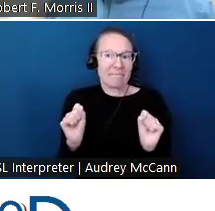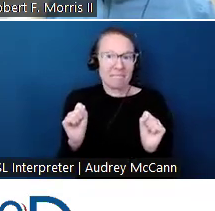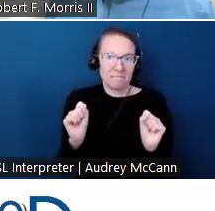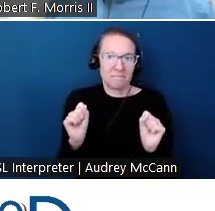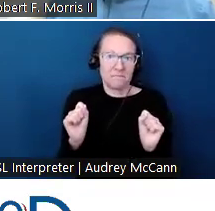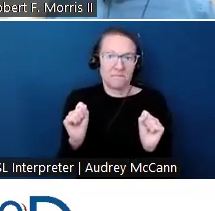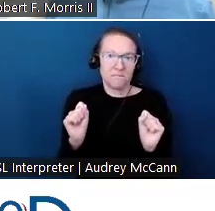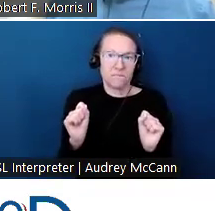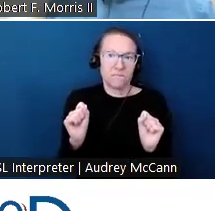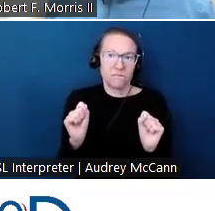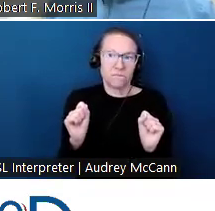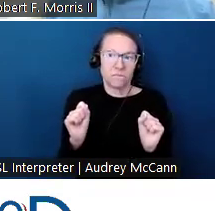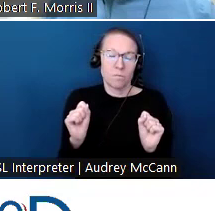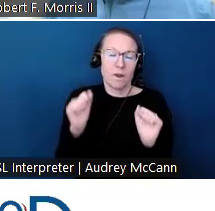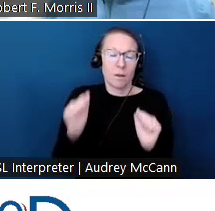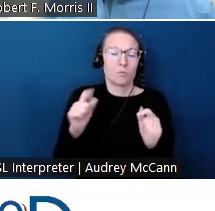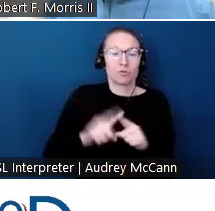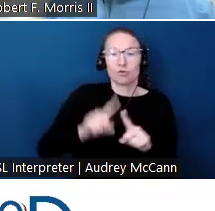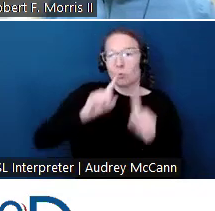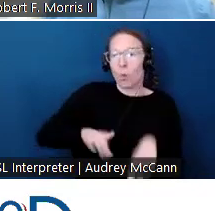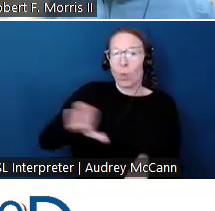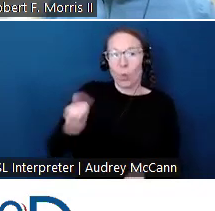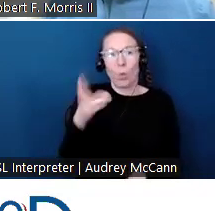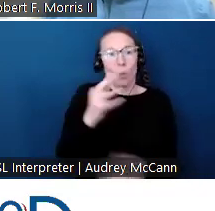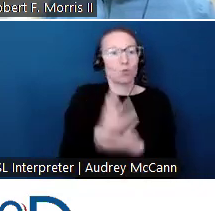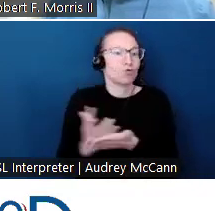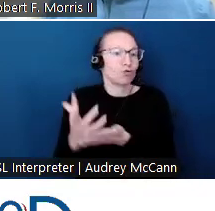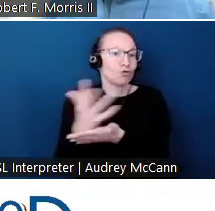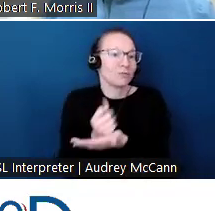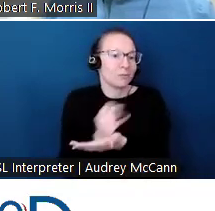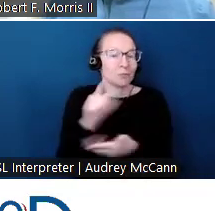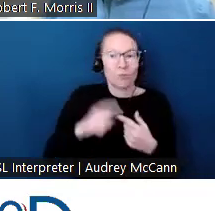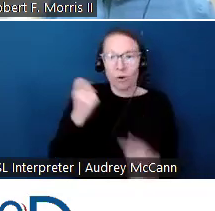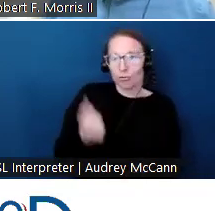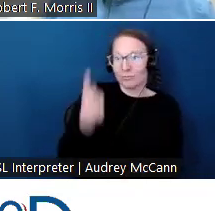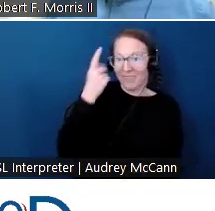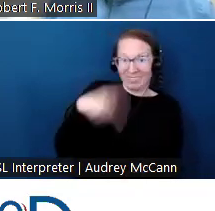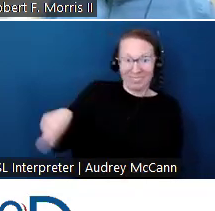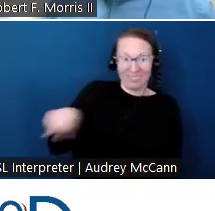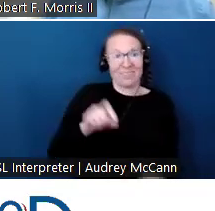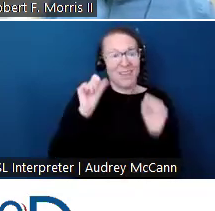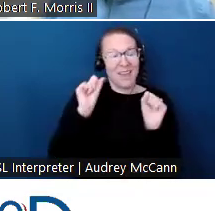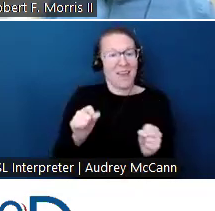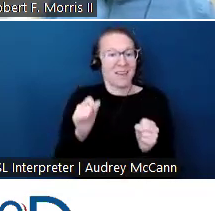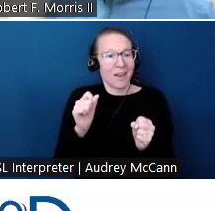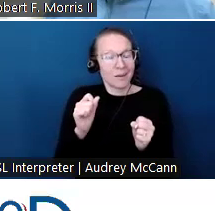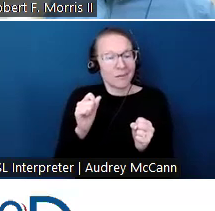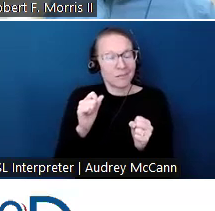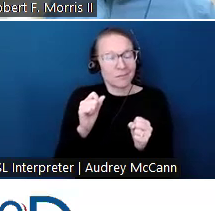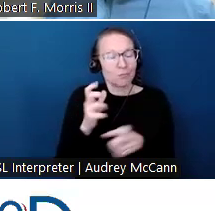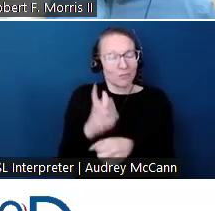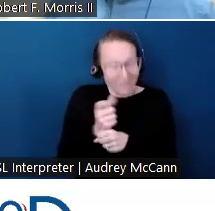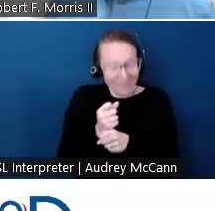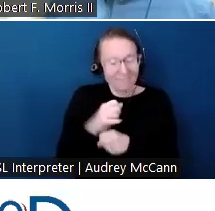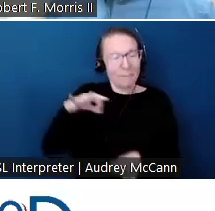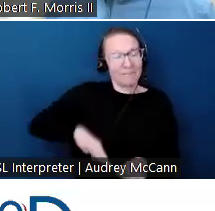having to report their own earnings, or to understand that they can receive such benefits and still